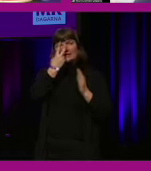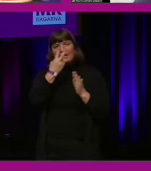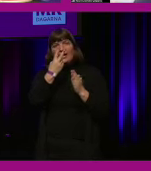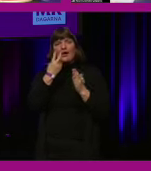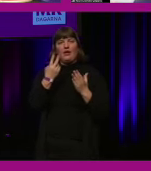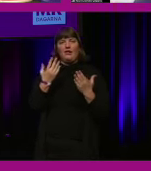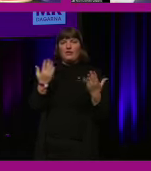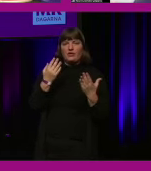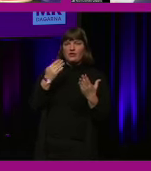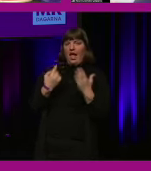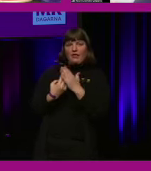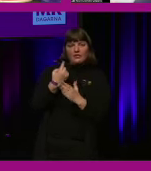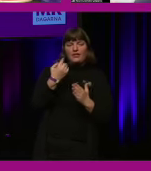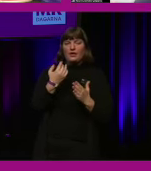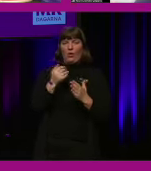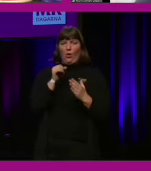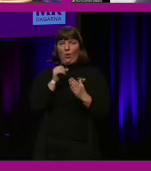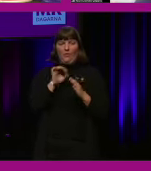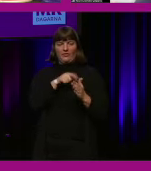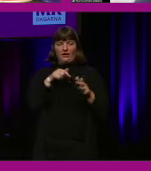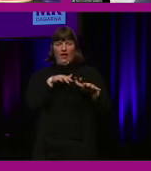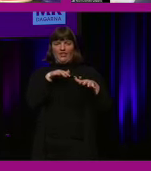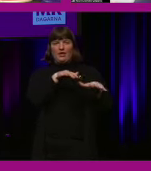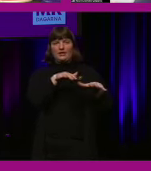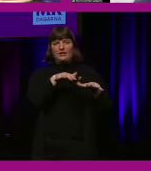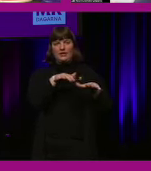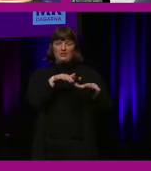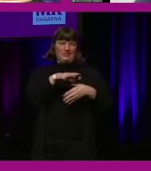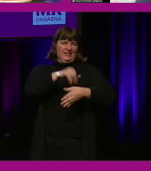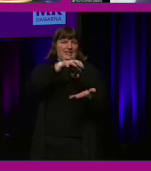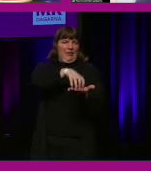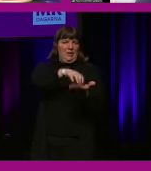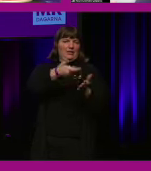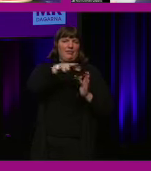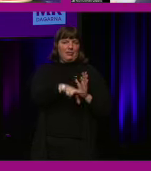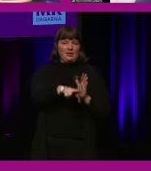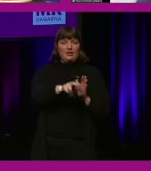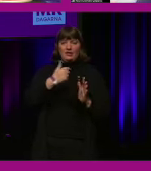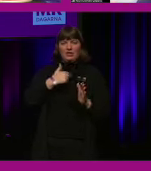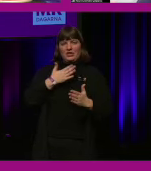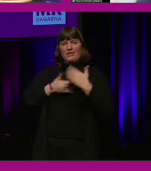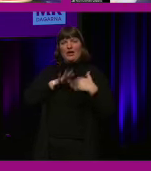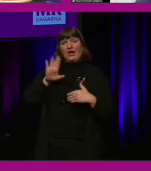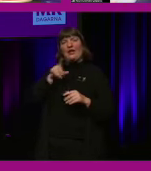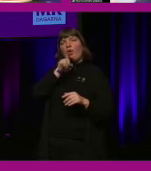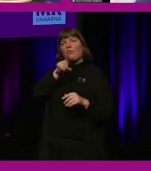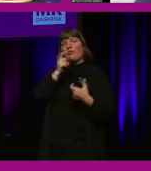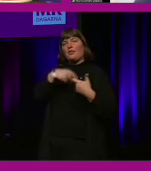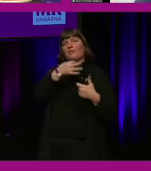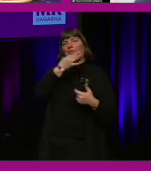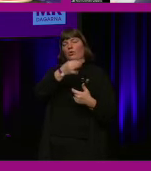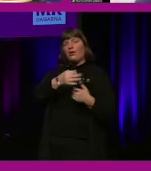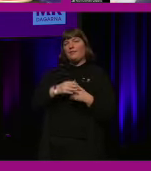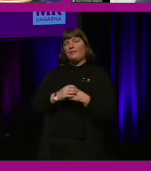whataboutism when attacked as a Swedish society, for example. So I would like your comments on that. I